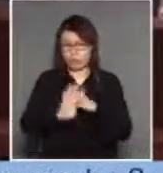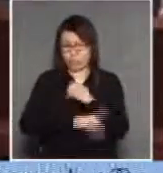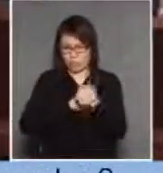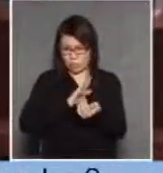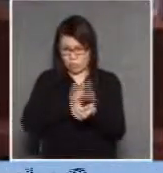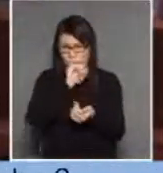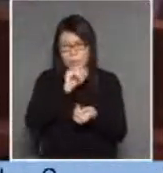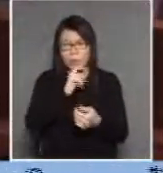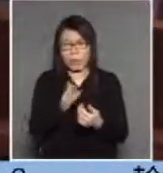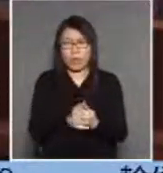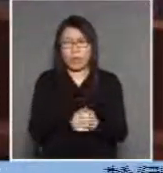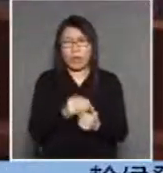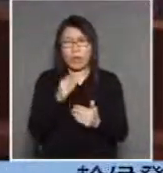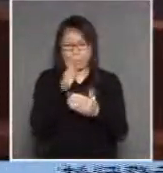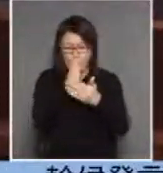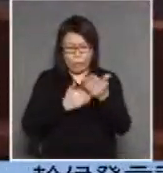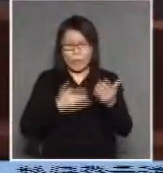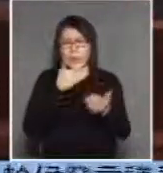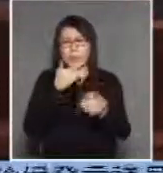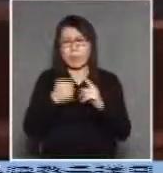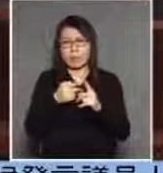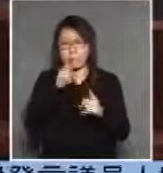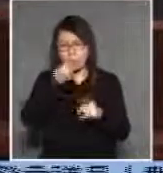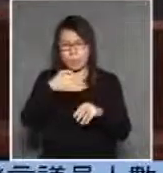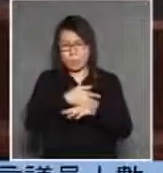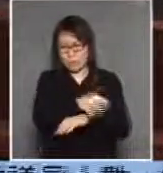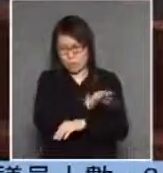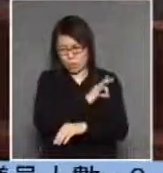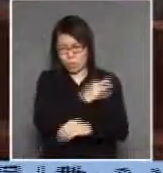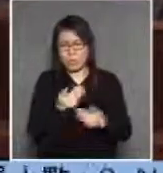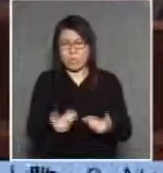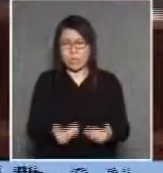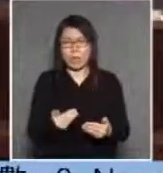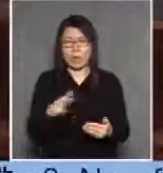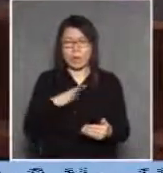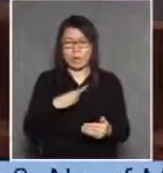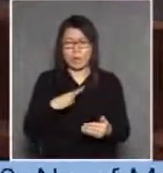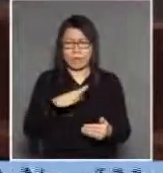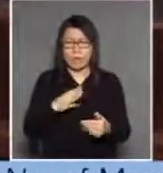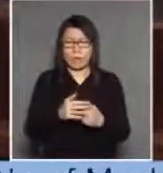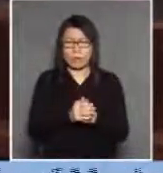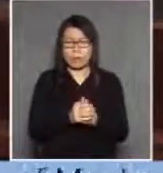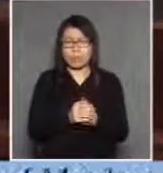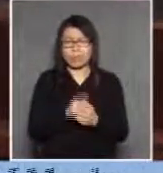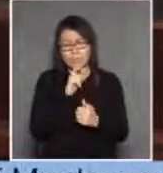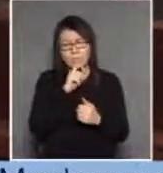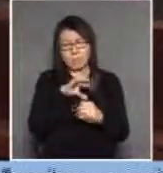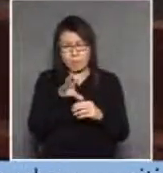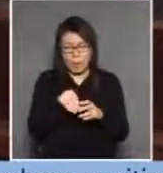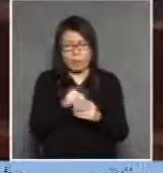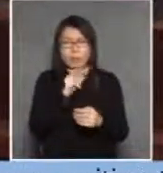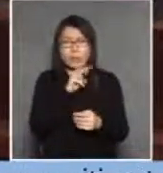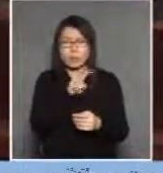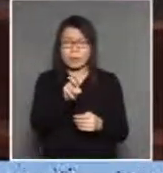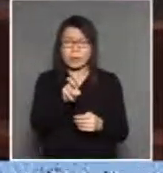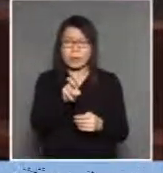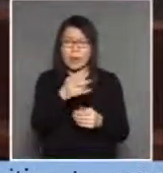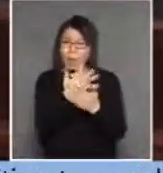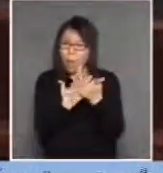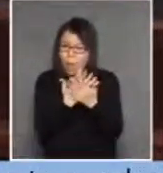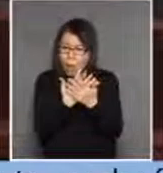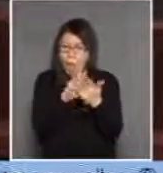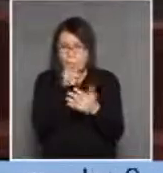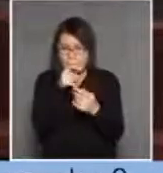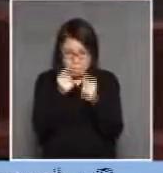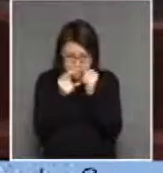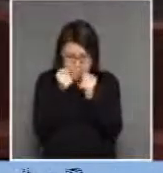we must condemn this crime. Young people only see the superficial phenomenon of society. They just